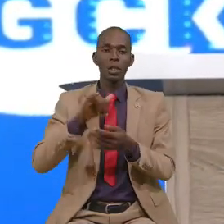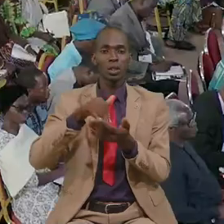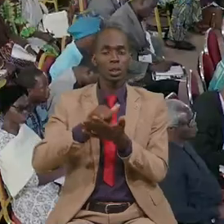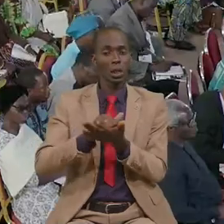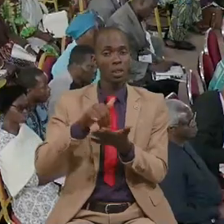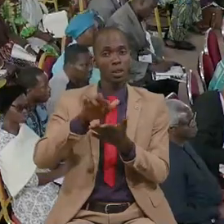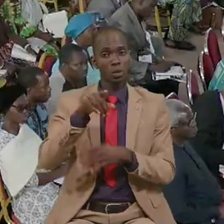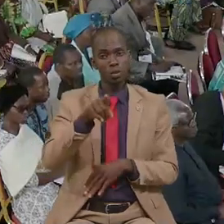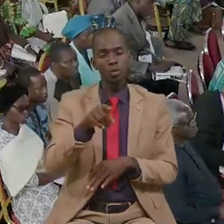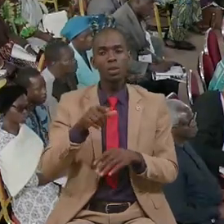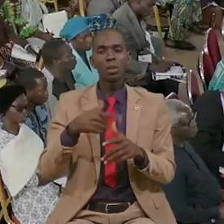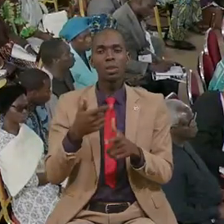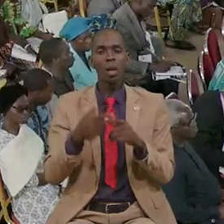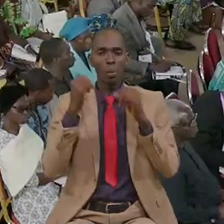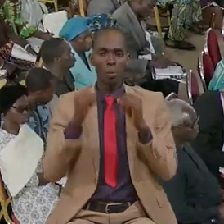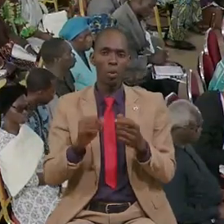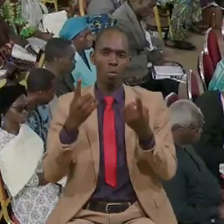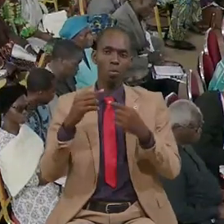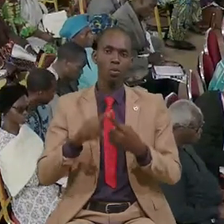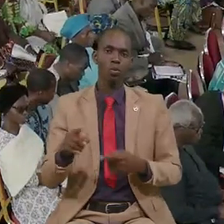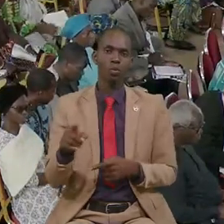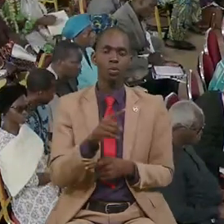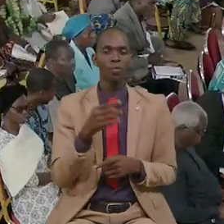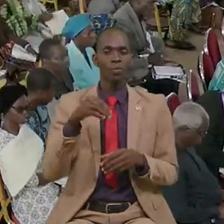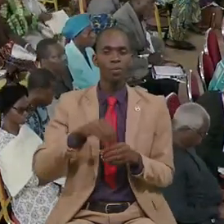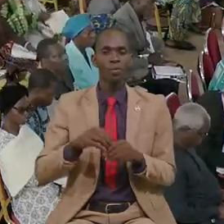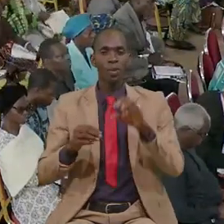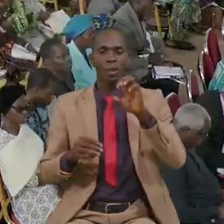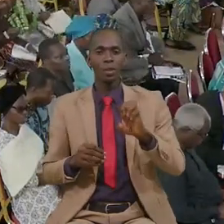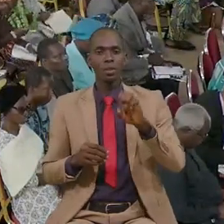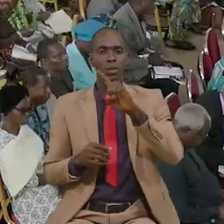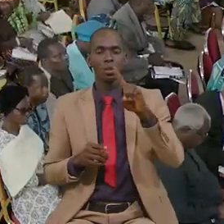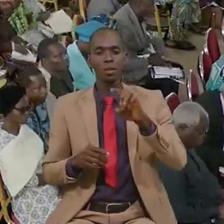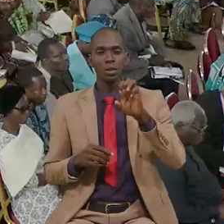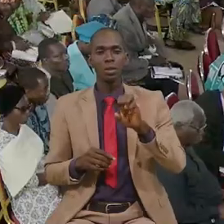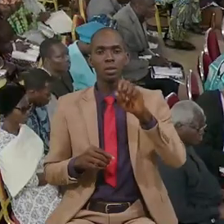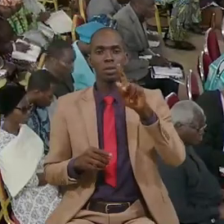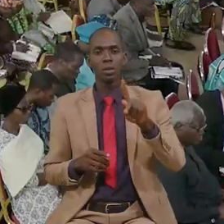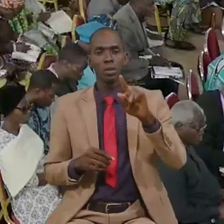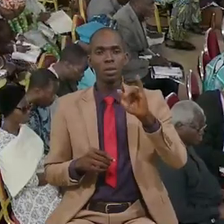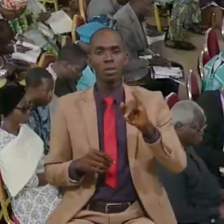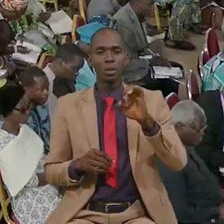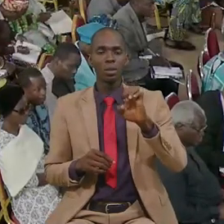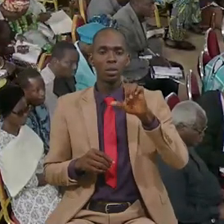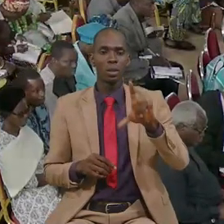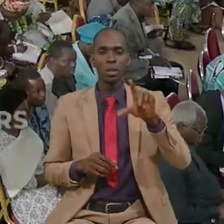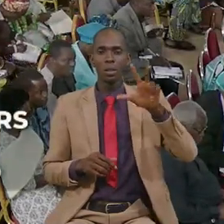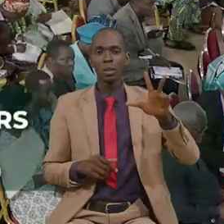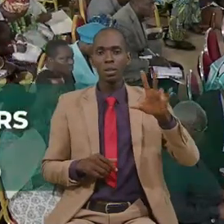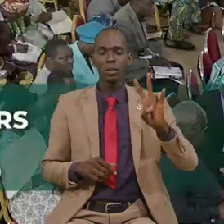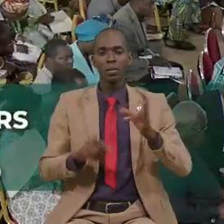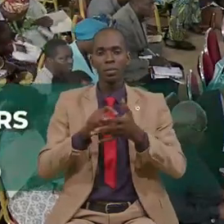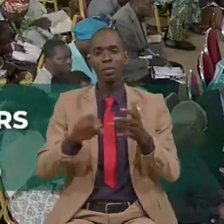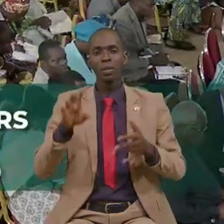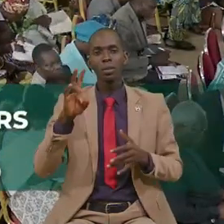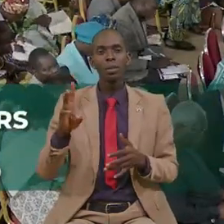you. We're looking at Ezekiel chapter 37, and I'm reading from verse 7. It says, so